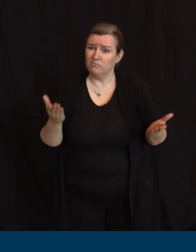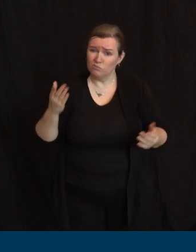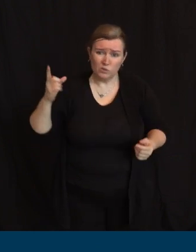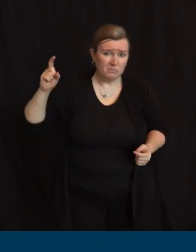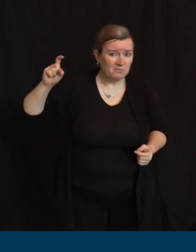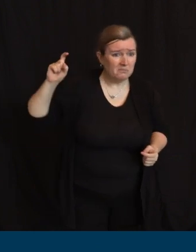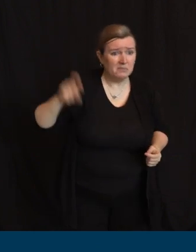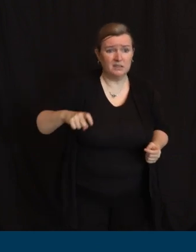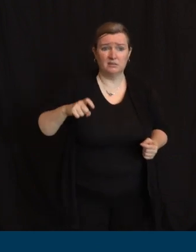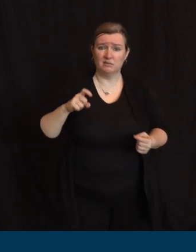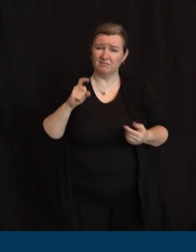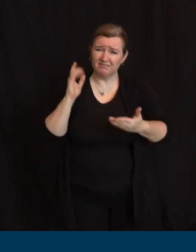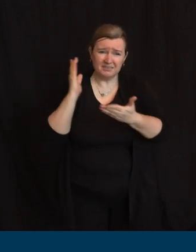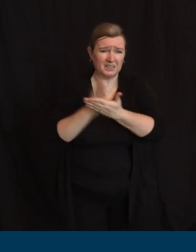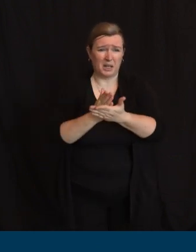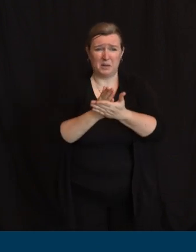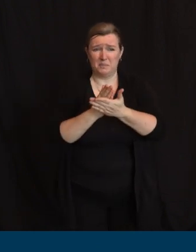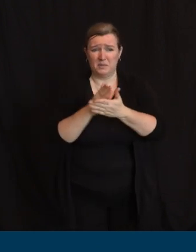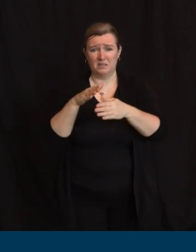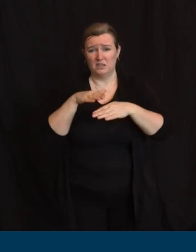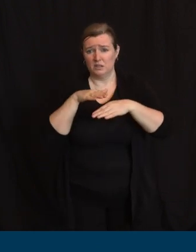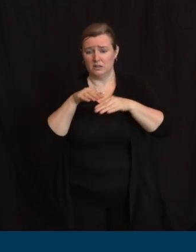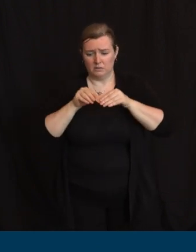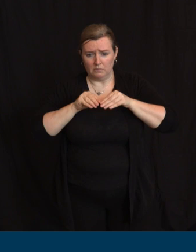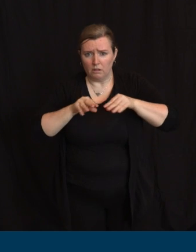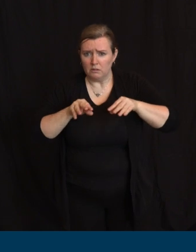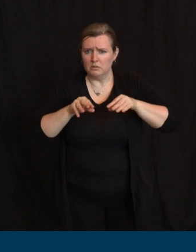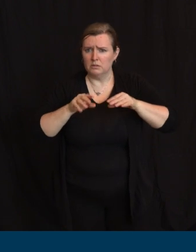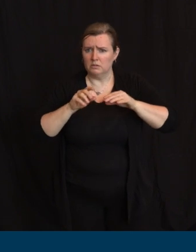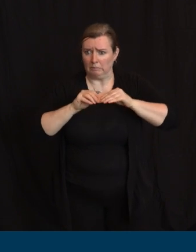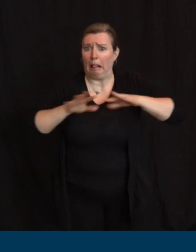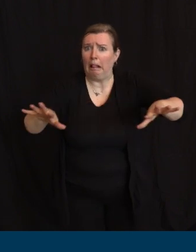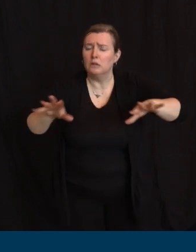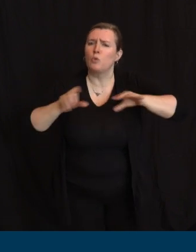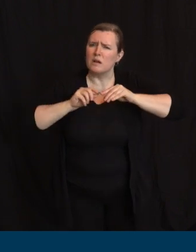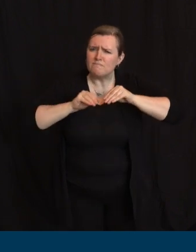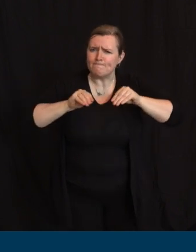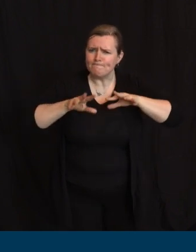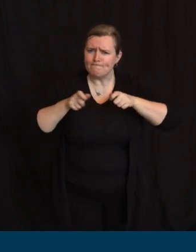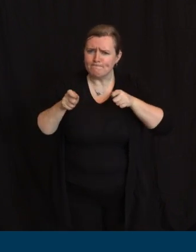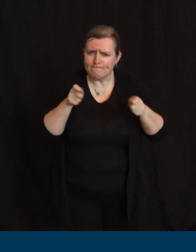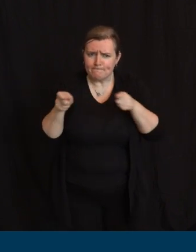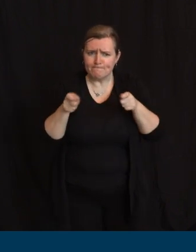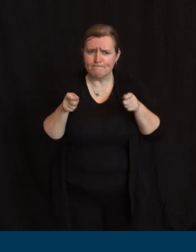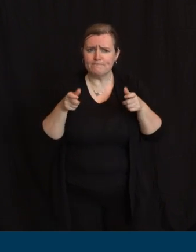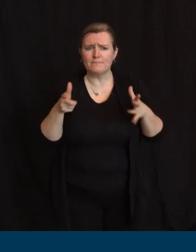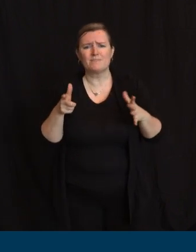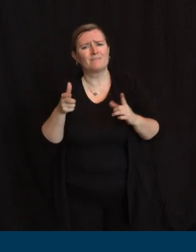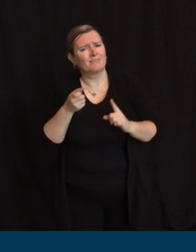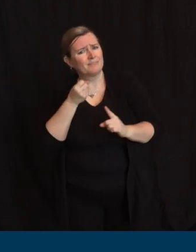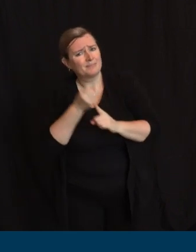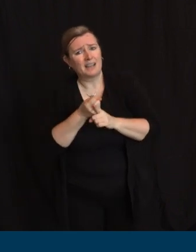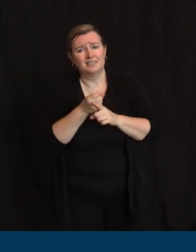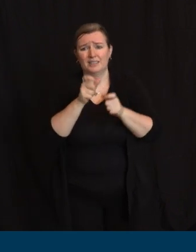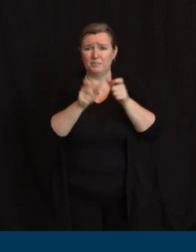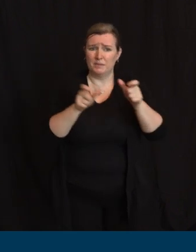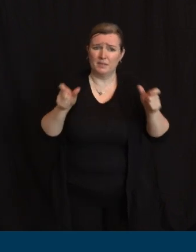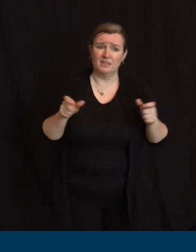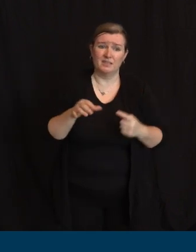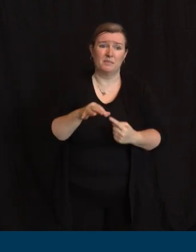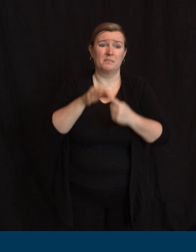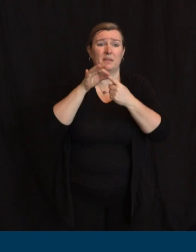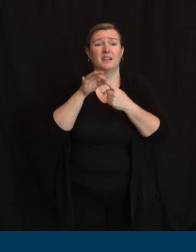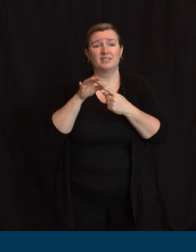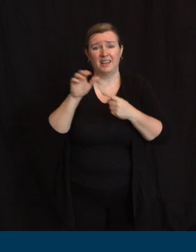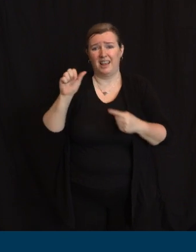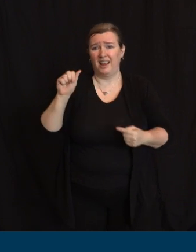the spread of the virus and minimizing the impact to all who remain, in this case at the Andover facility, as